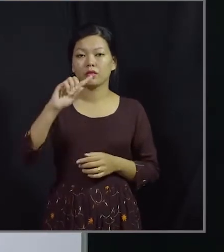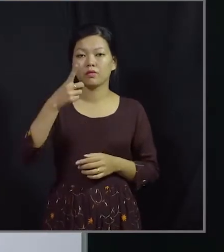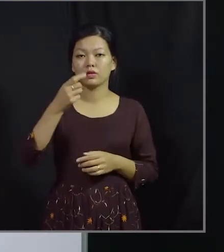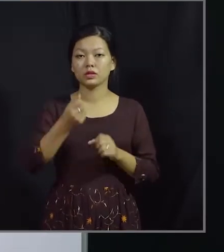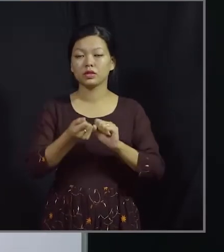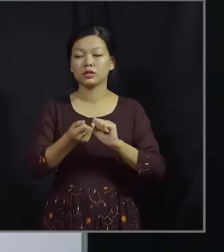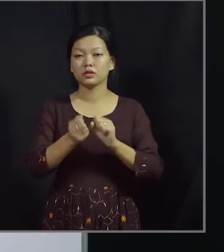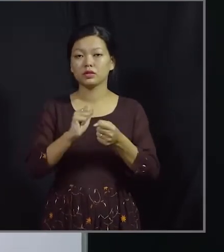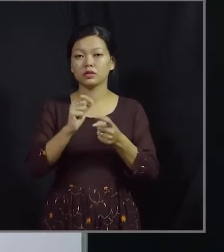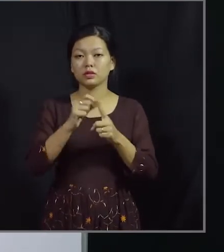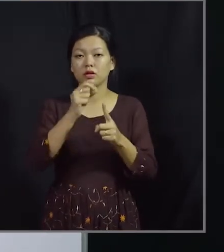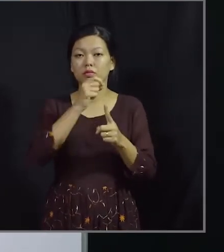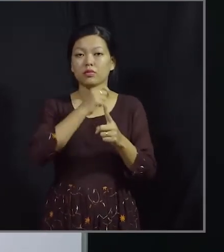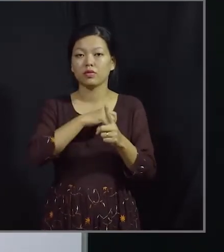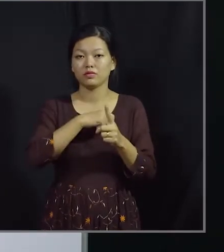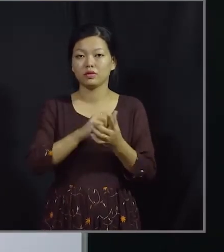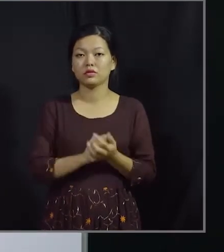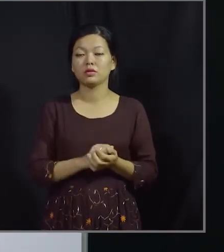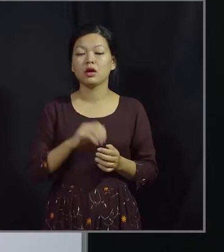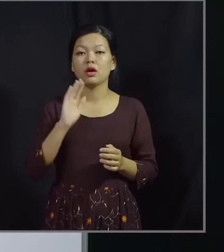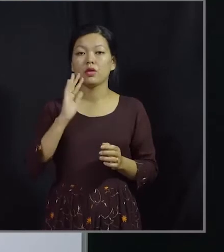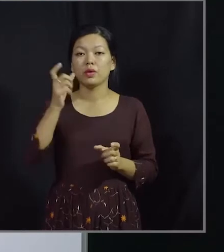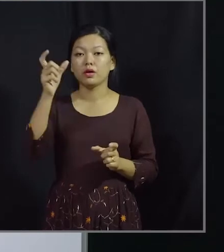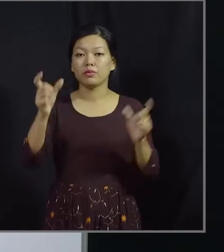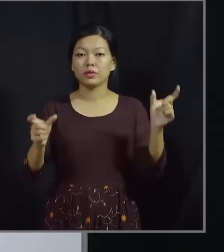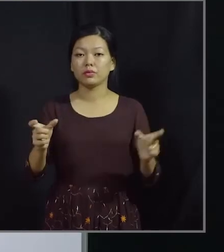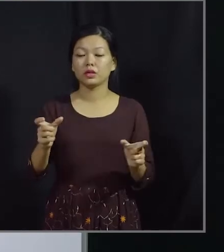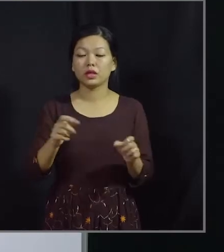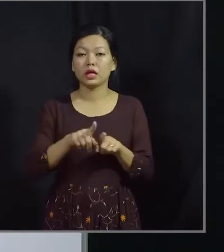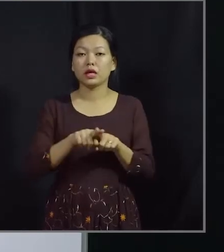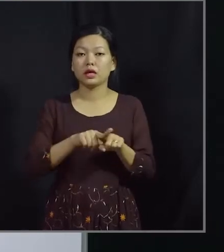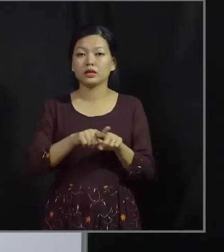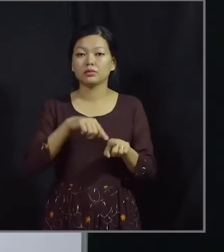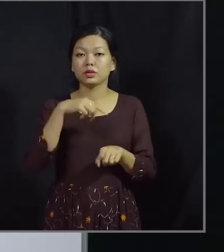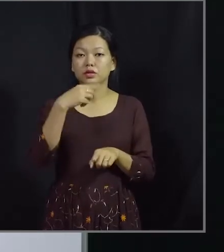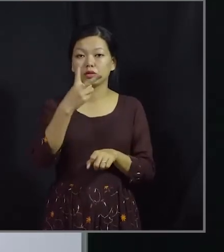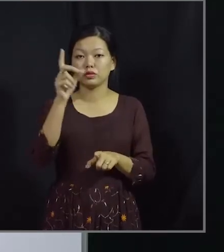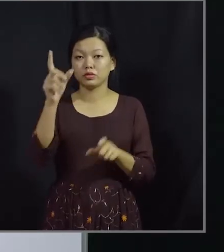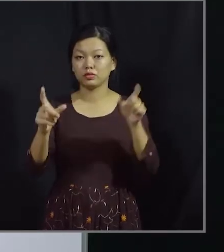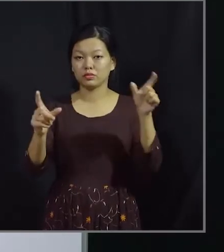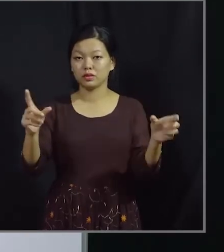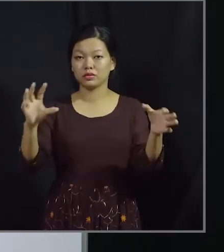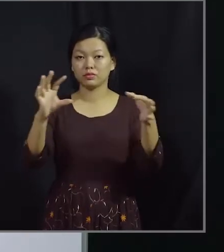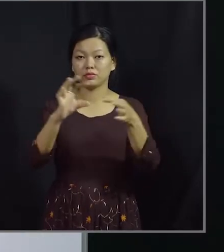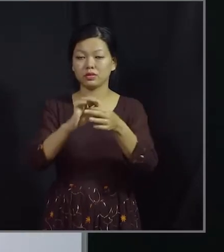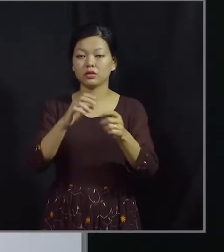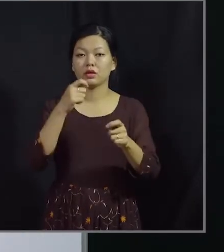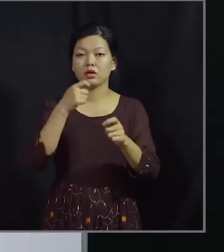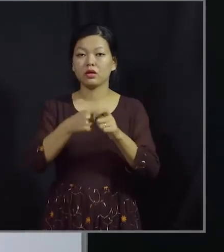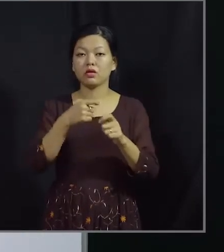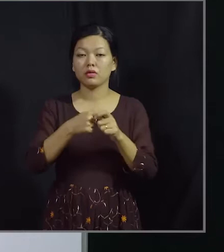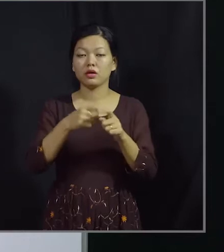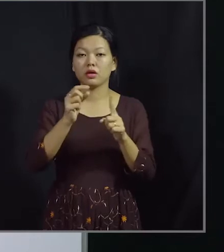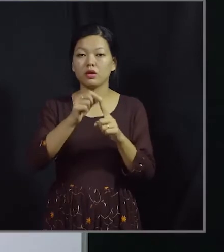profit sharing ratio. When the partnership is established, there are some proportionate ratio